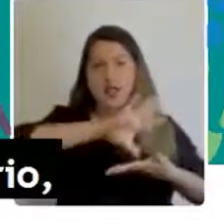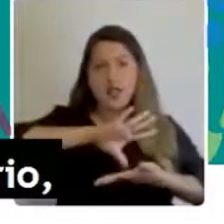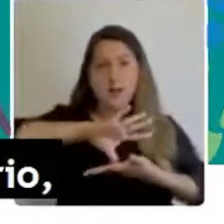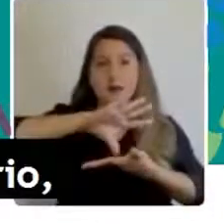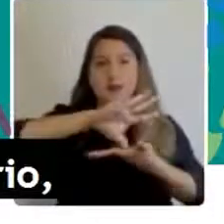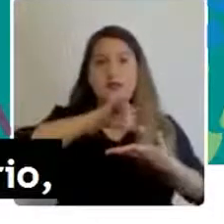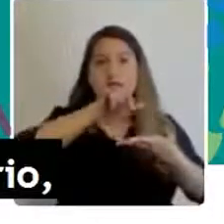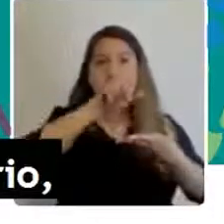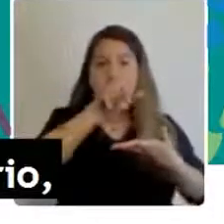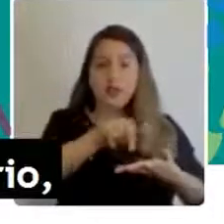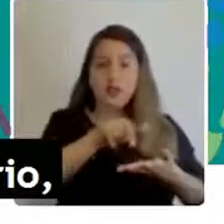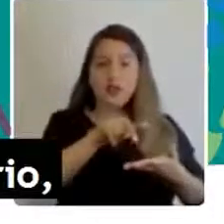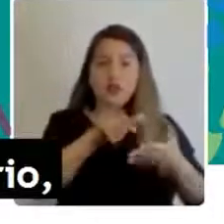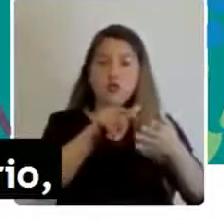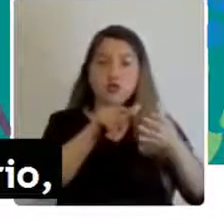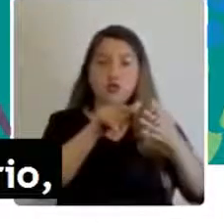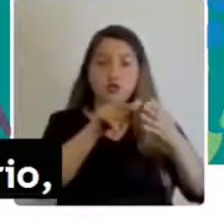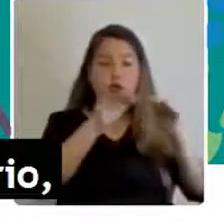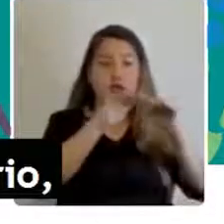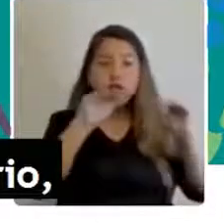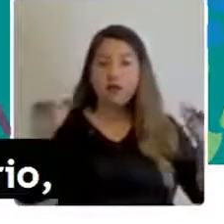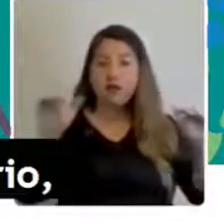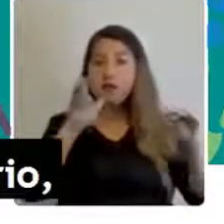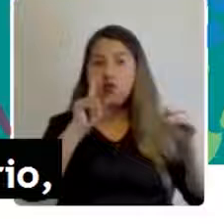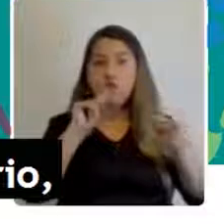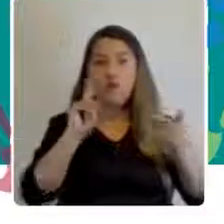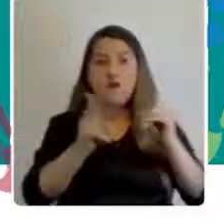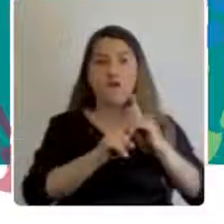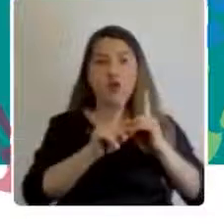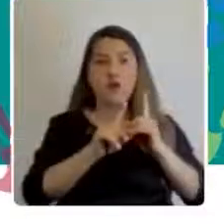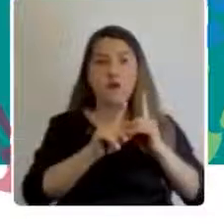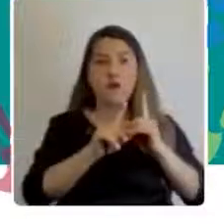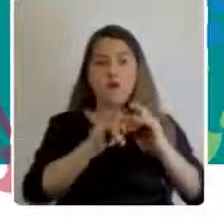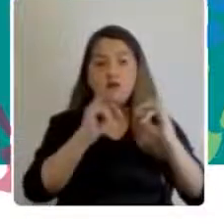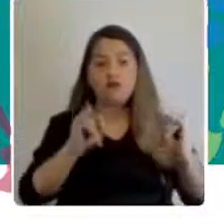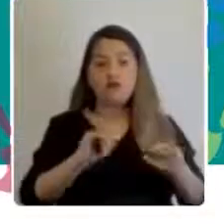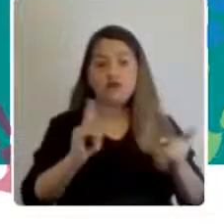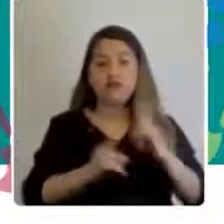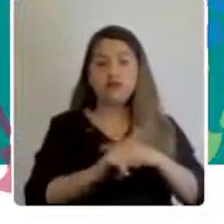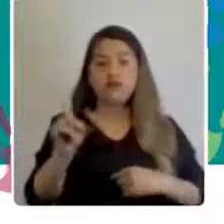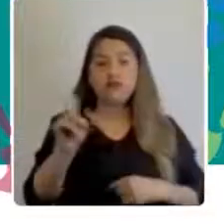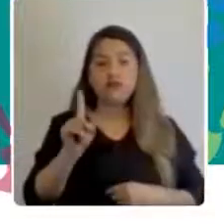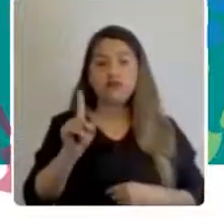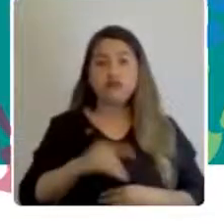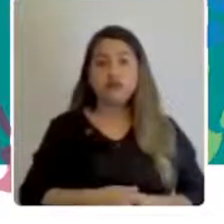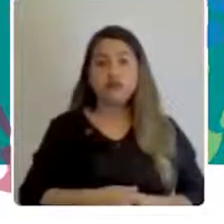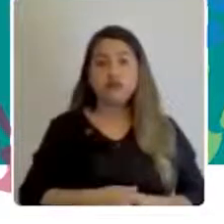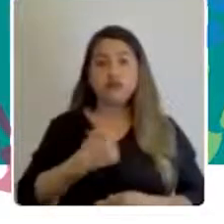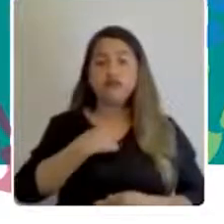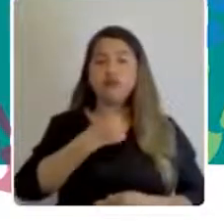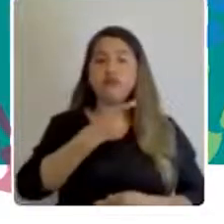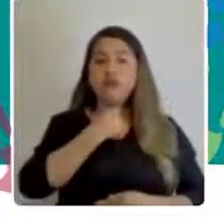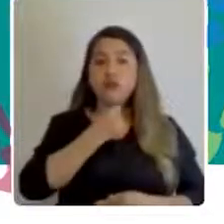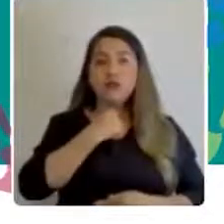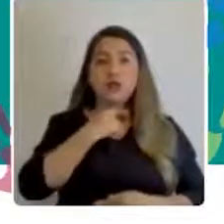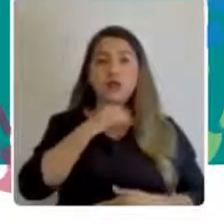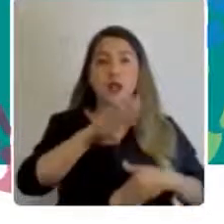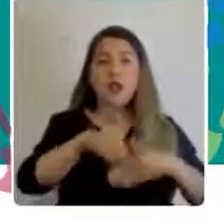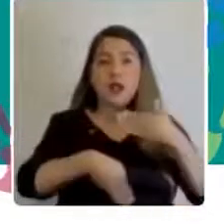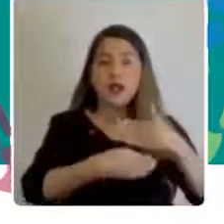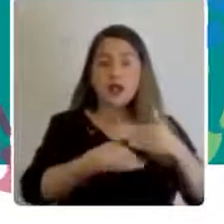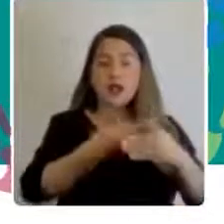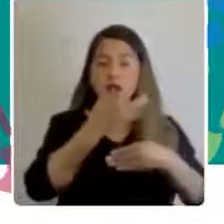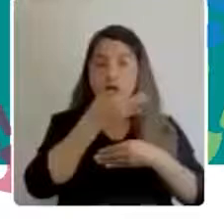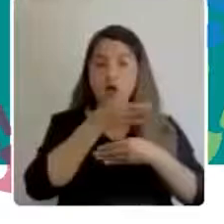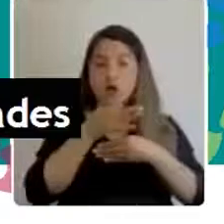Yeah, Mauricio, if I can add a comment, if that's okay. Sí, por favor. I think it's important